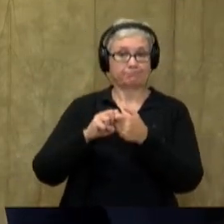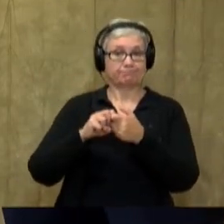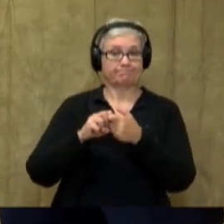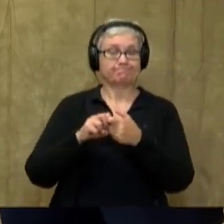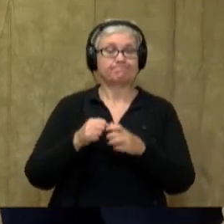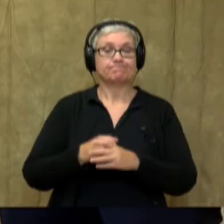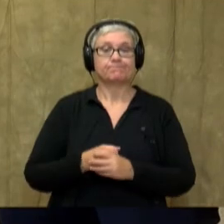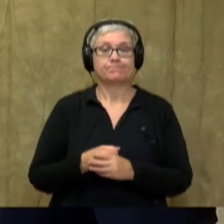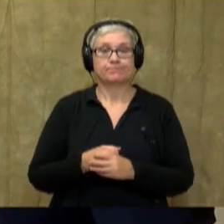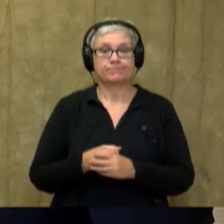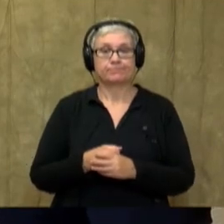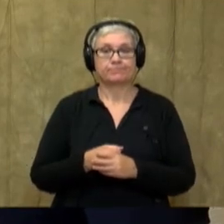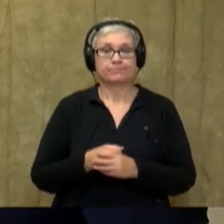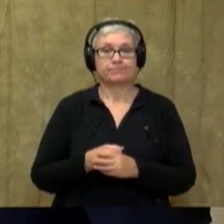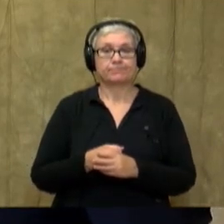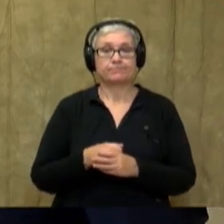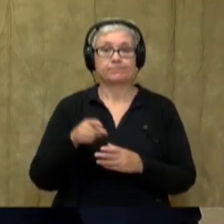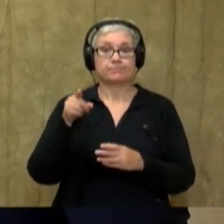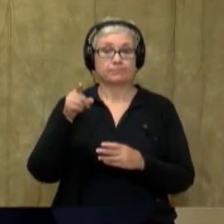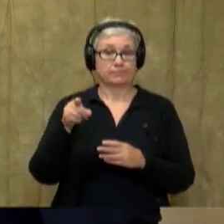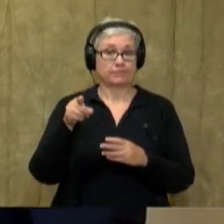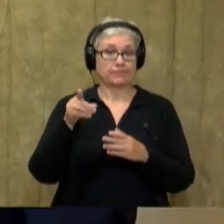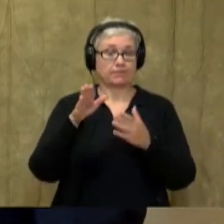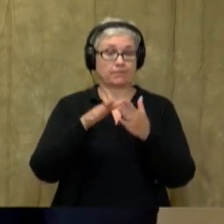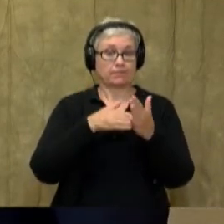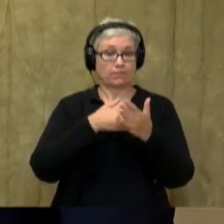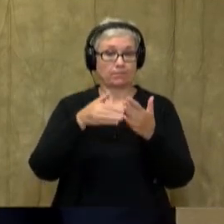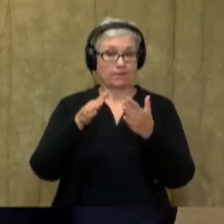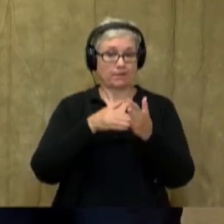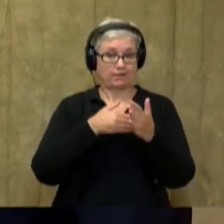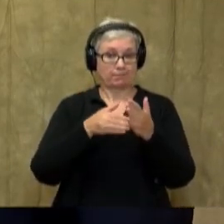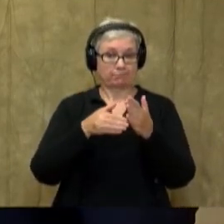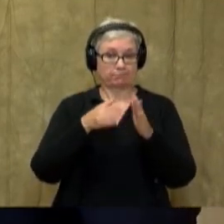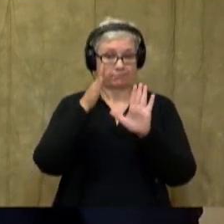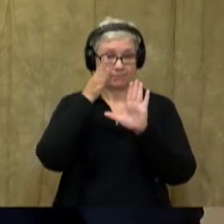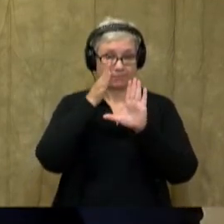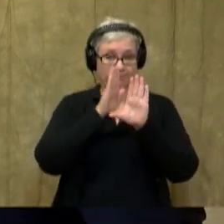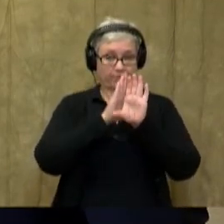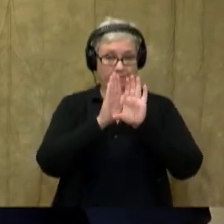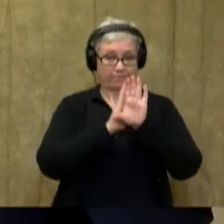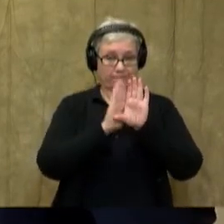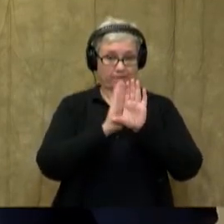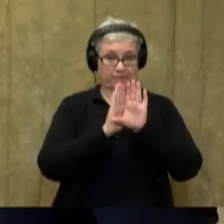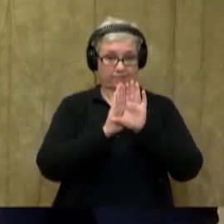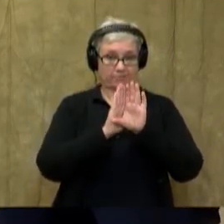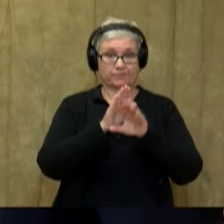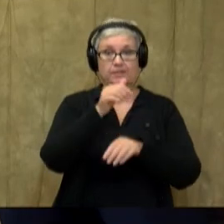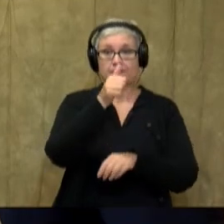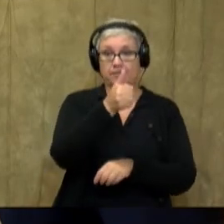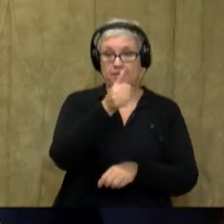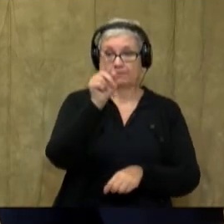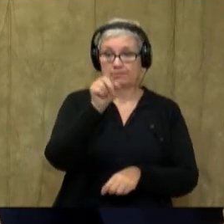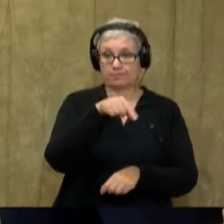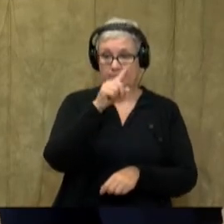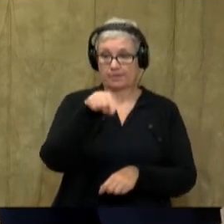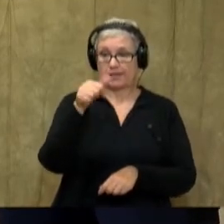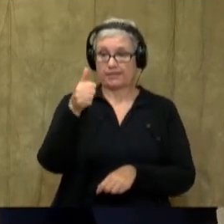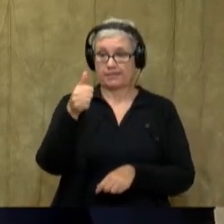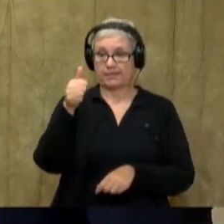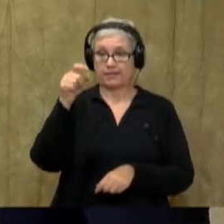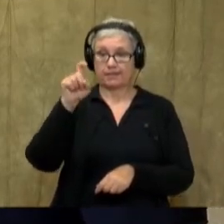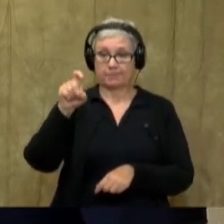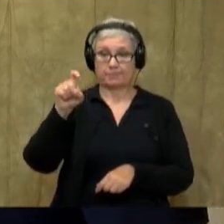solve is this. If you were to paint the faces on a case 10 cube, so a 10 by 10 by 10